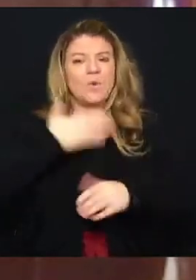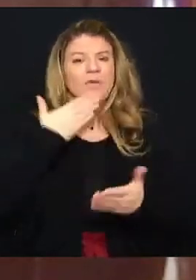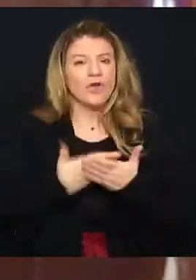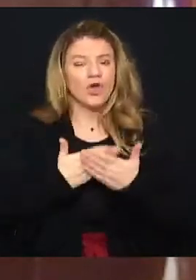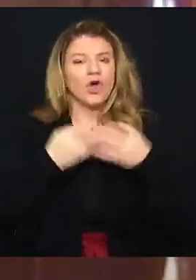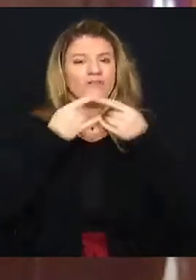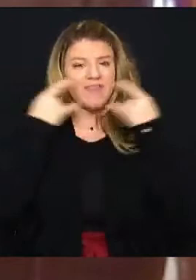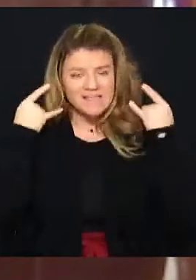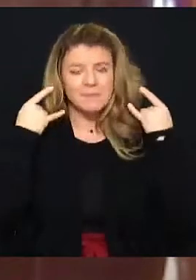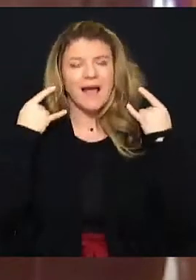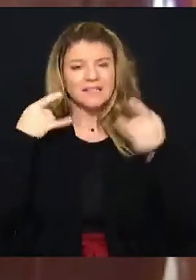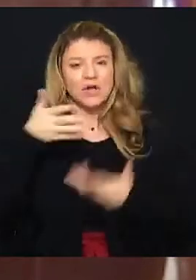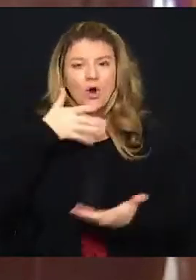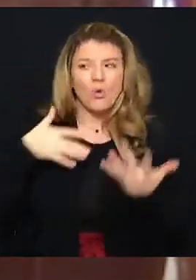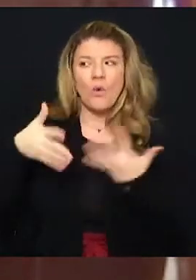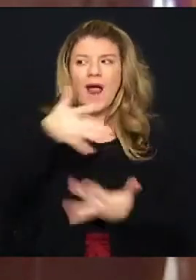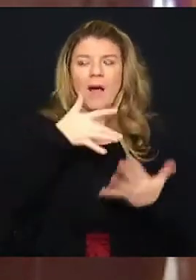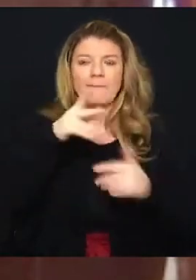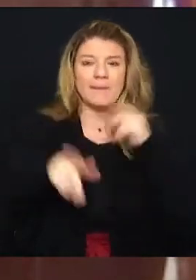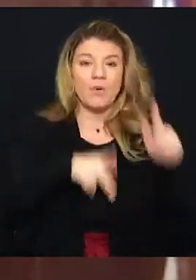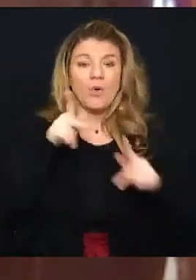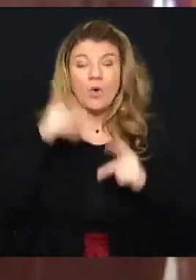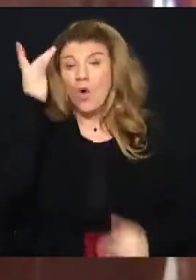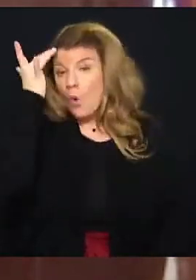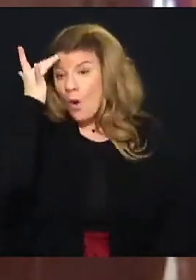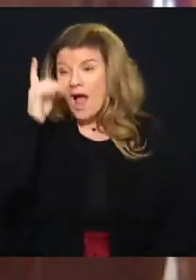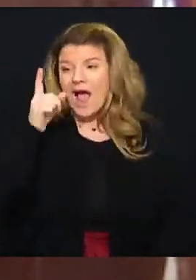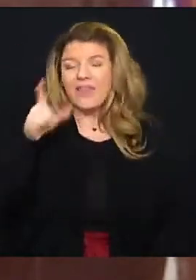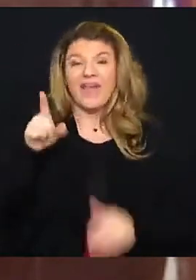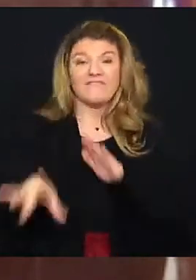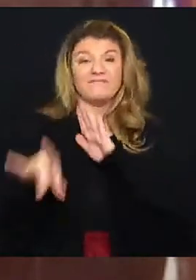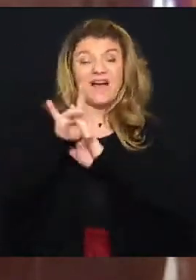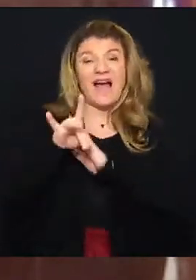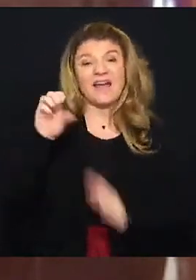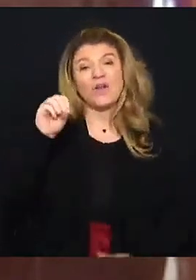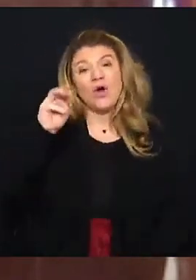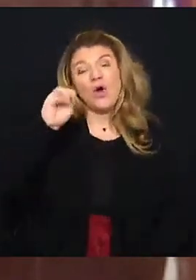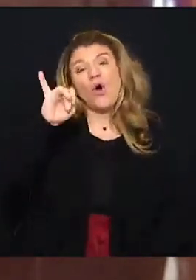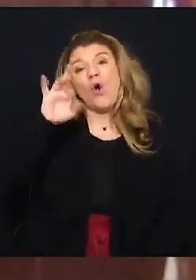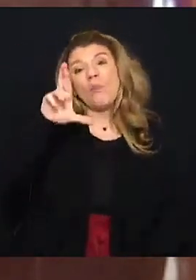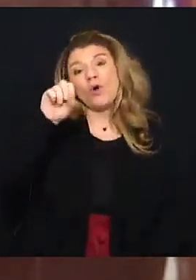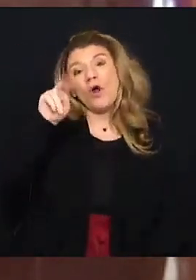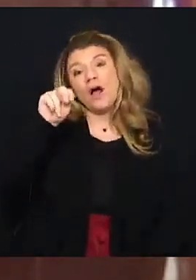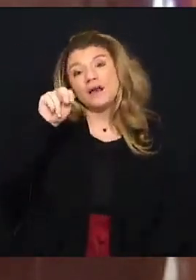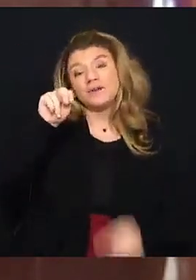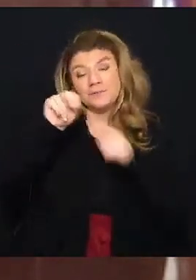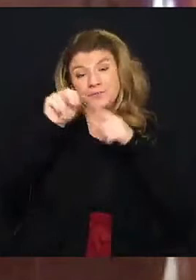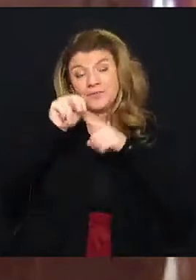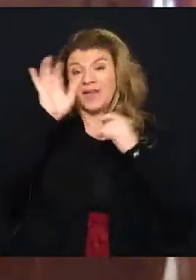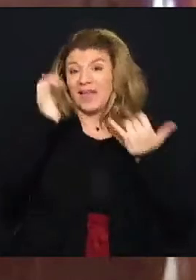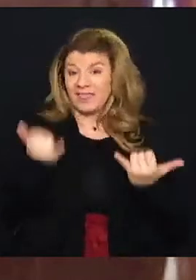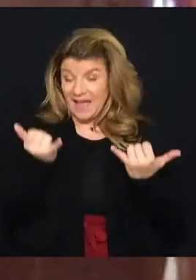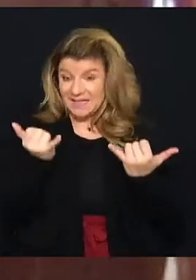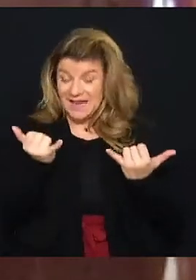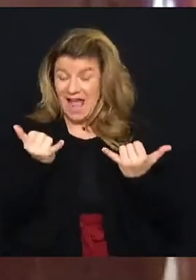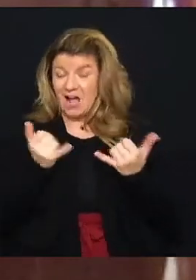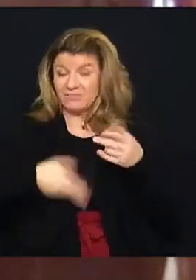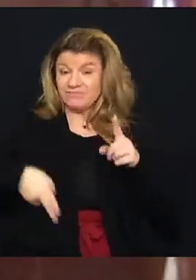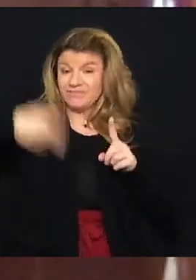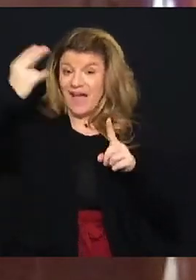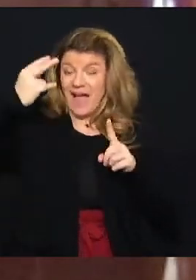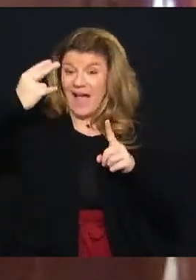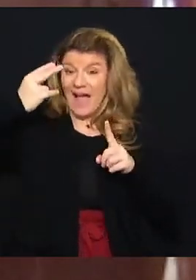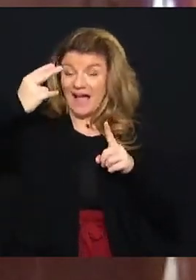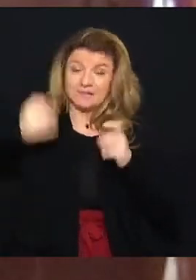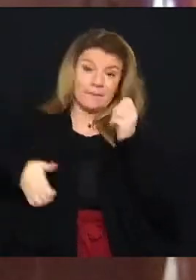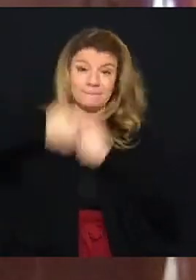face mask around other people, because the finding is that Omicron, which is now the dominant form of COVID-19 in our